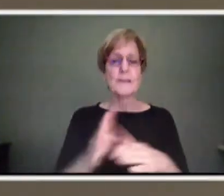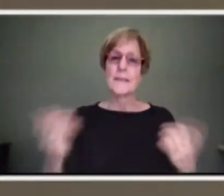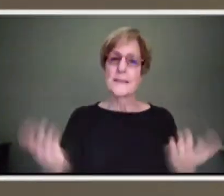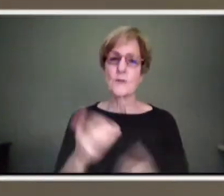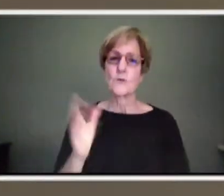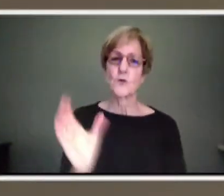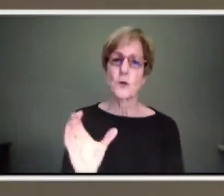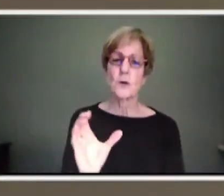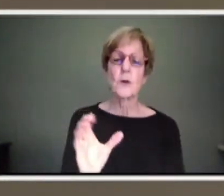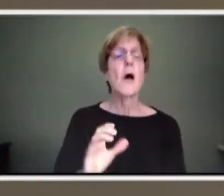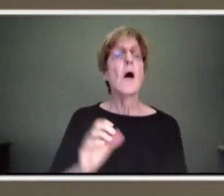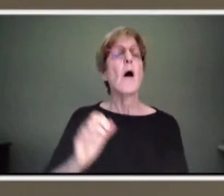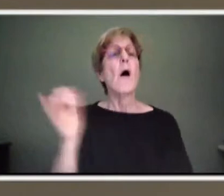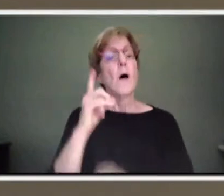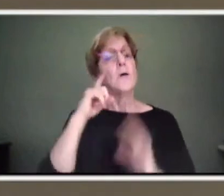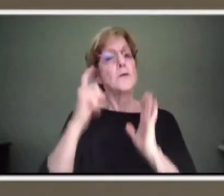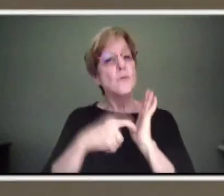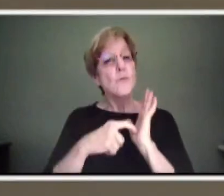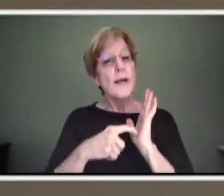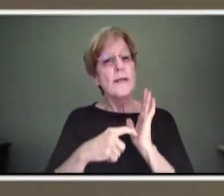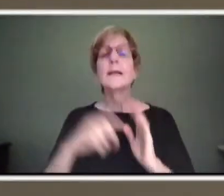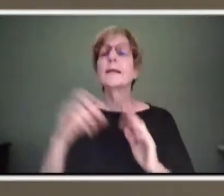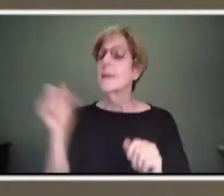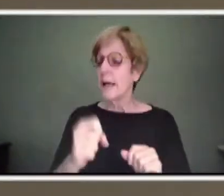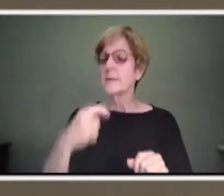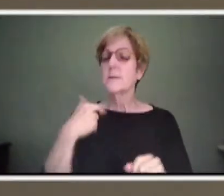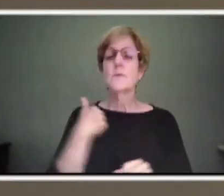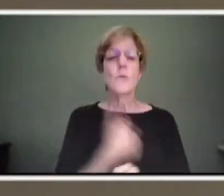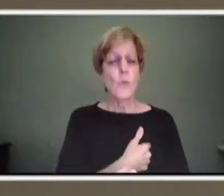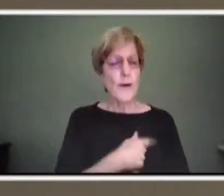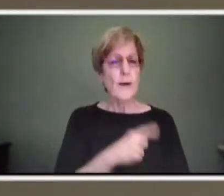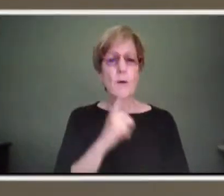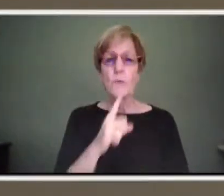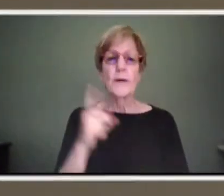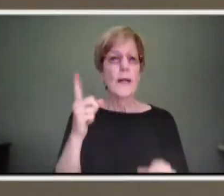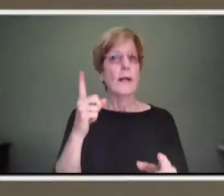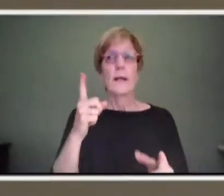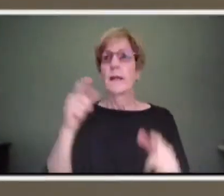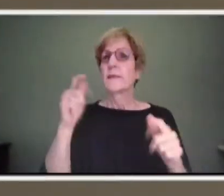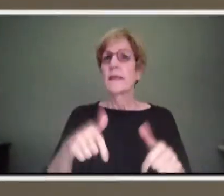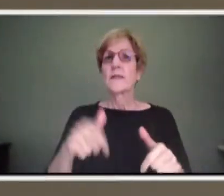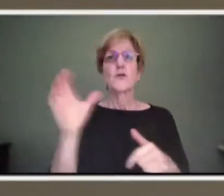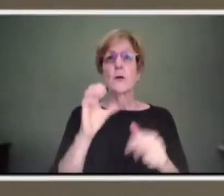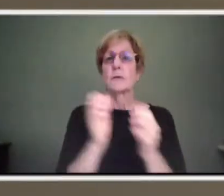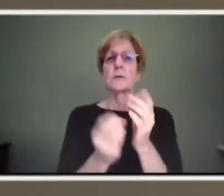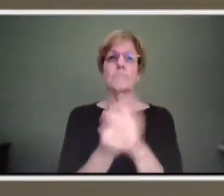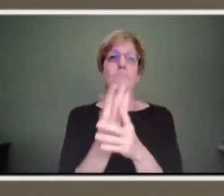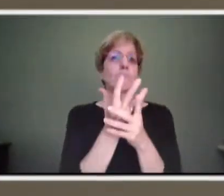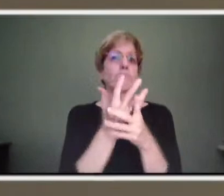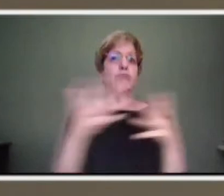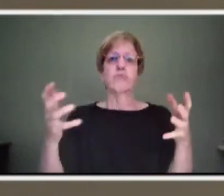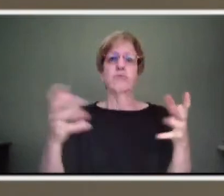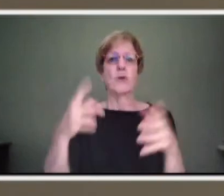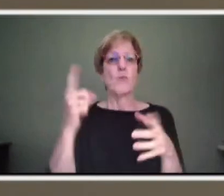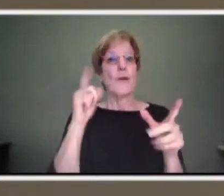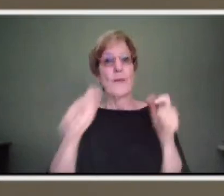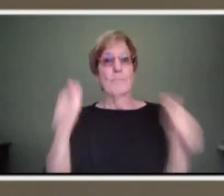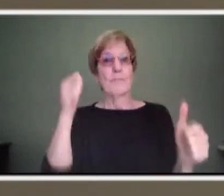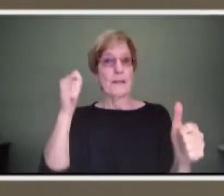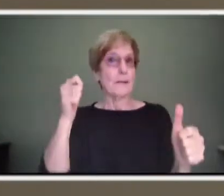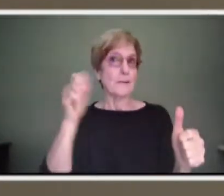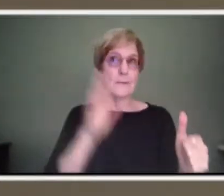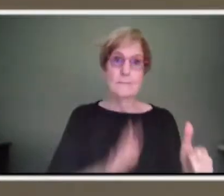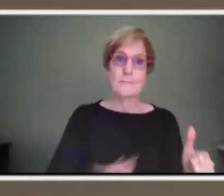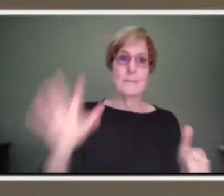to recognize that, yes, we are one of the fastest growing cities in the nation, but if we don't take the time